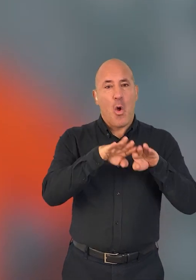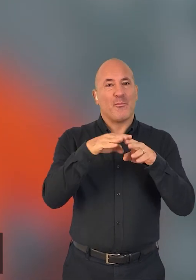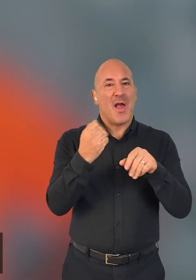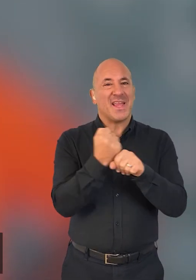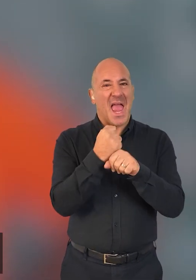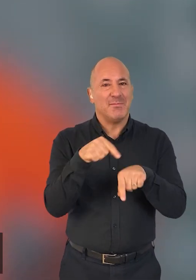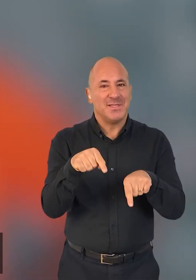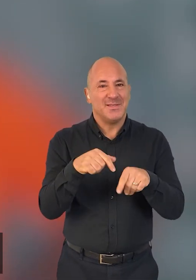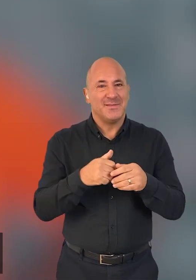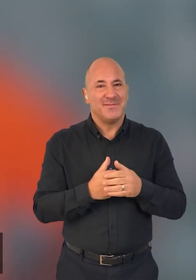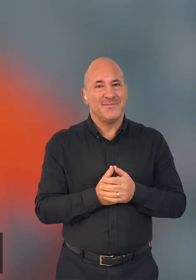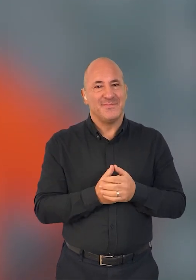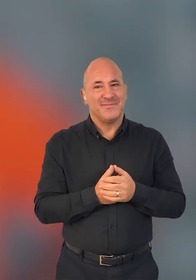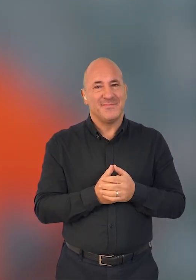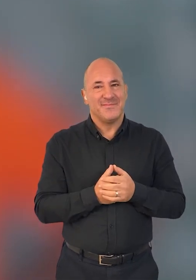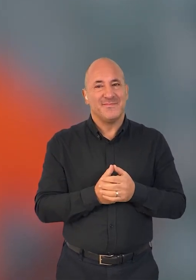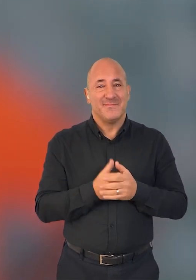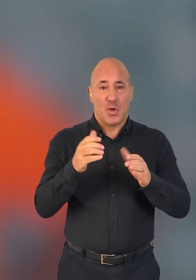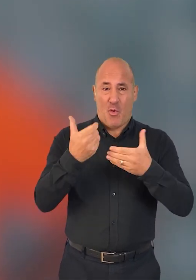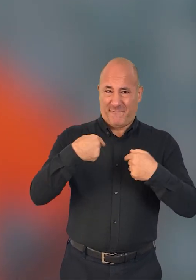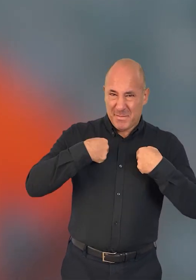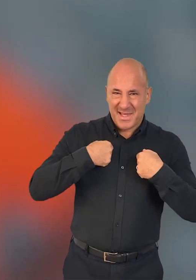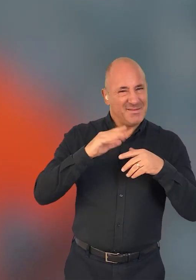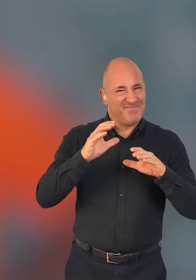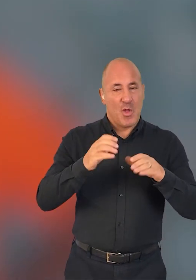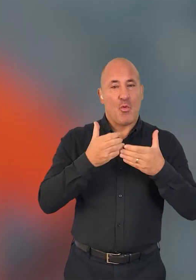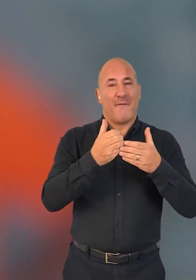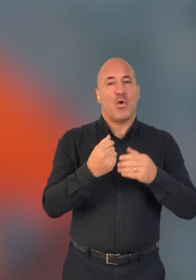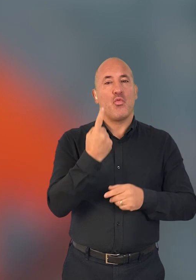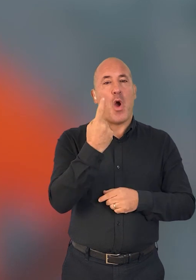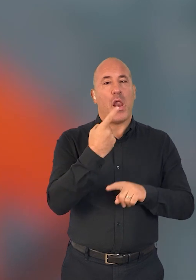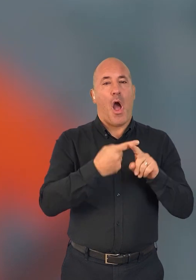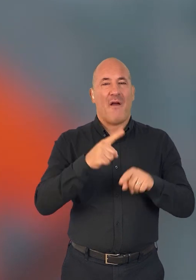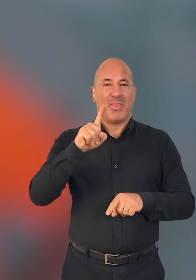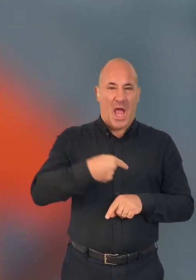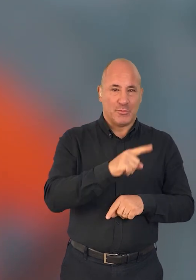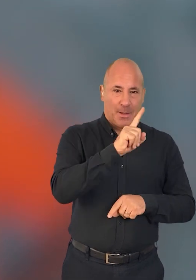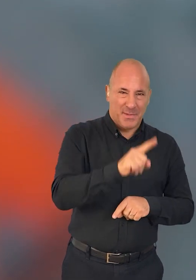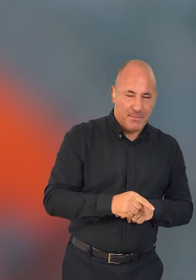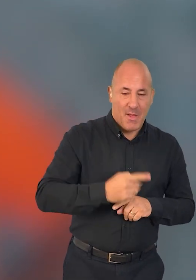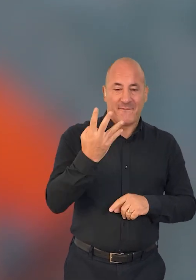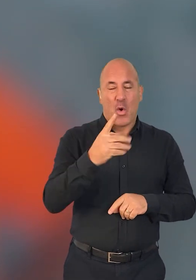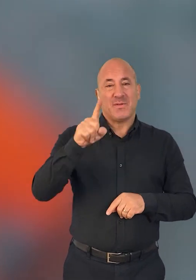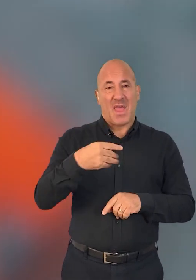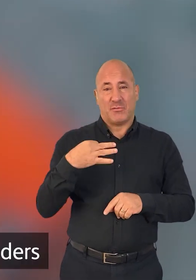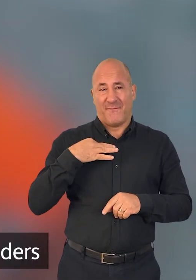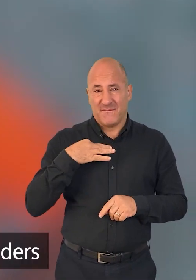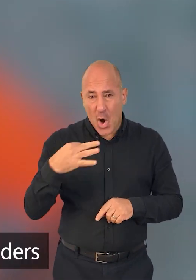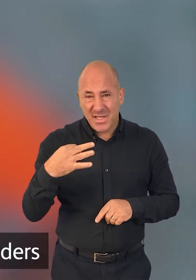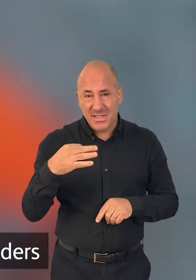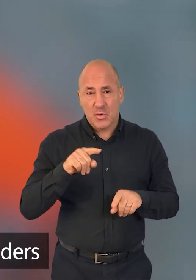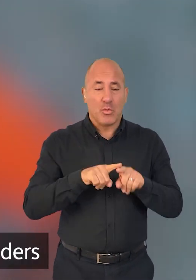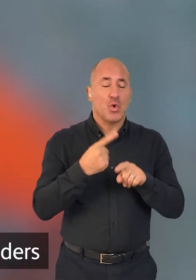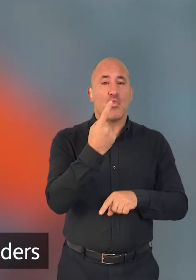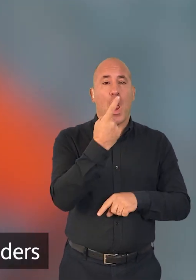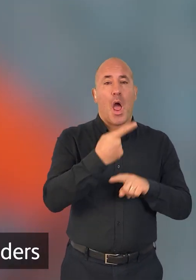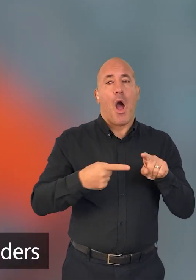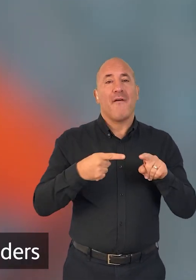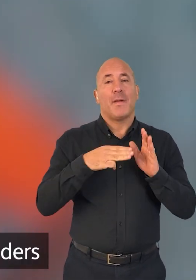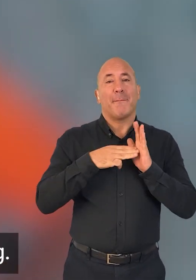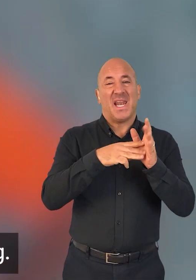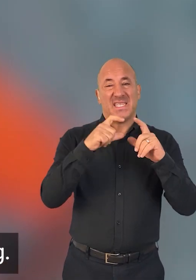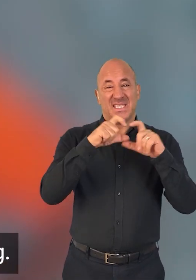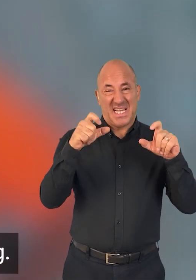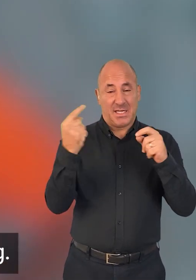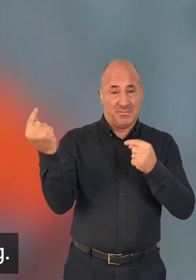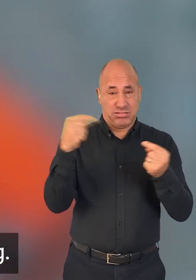Commonwealth Games. Obviously it's not an award for me, it's an award for the 1,500 people and the 14,000 volunteers and the 1.5 million ticket